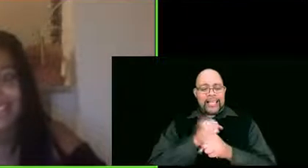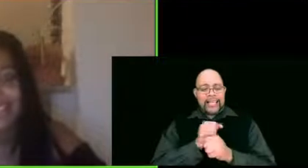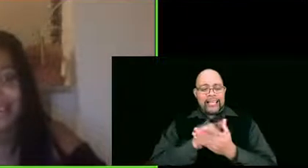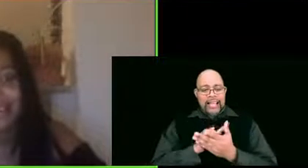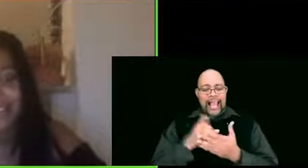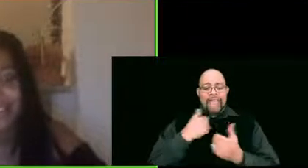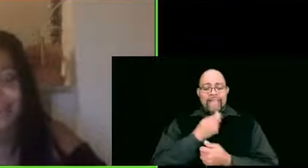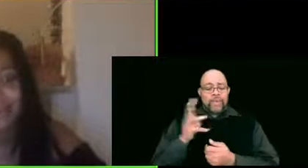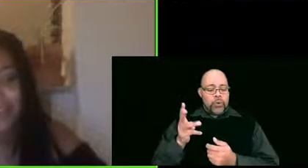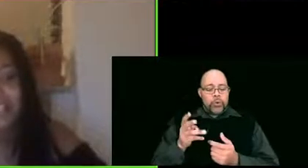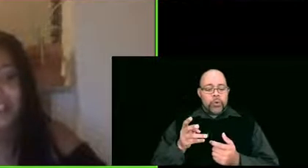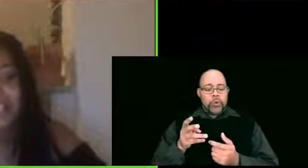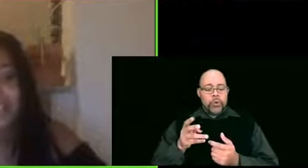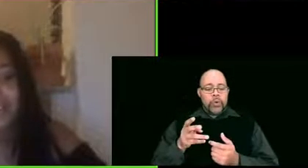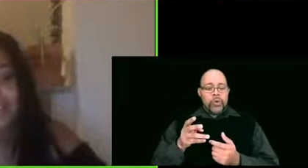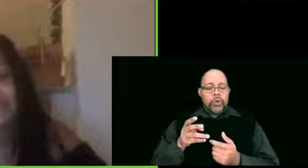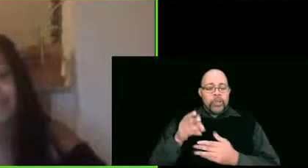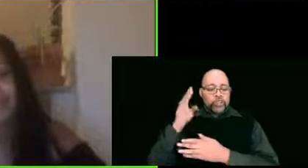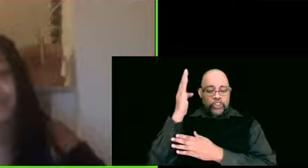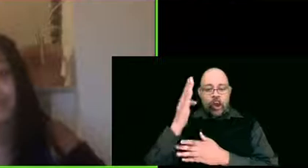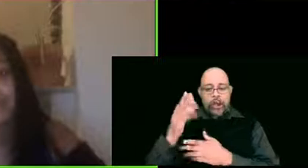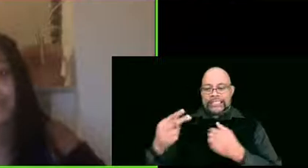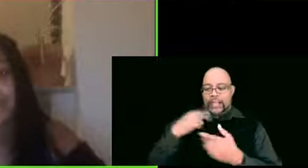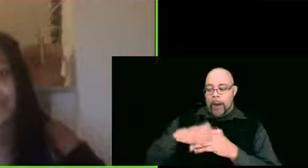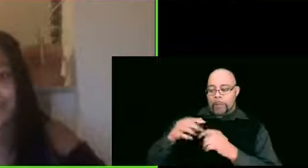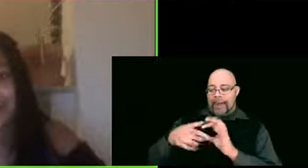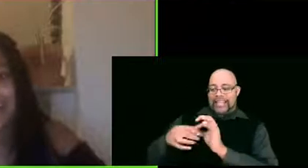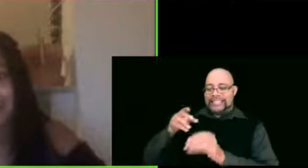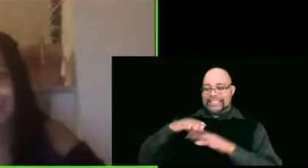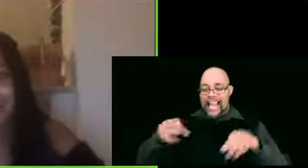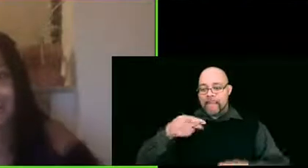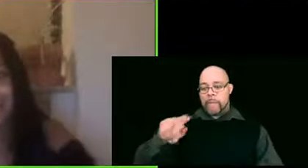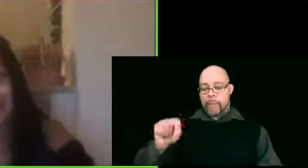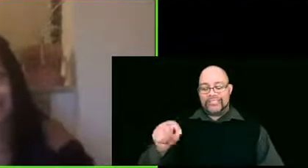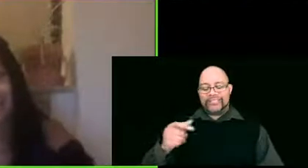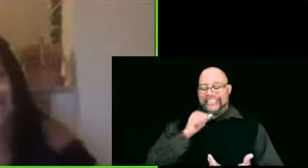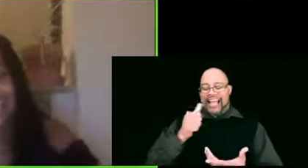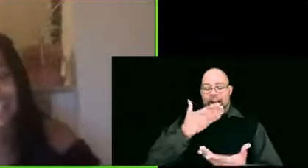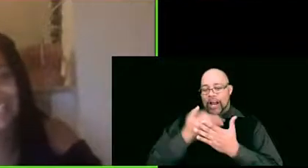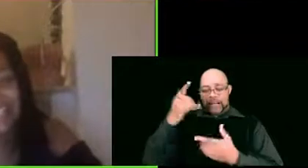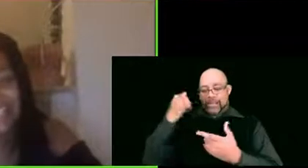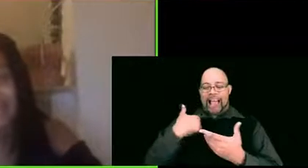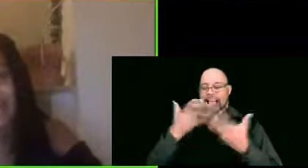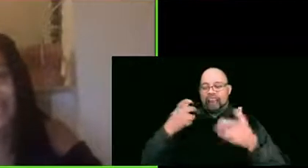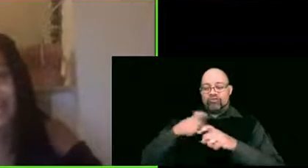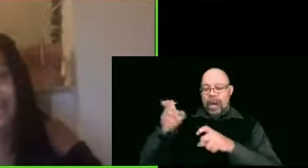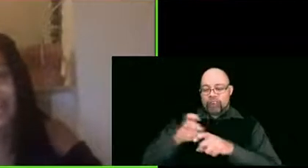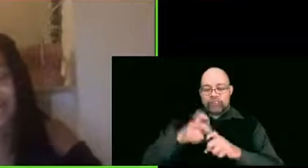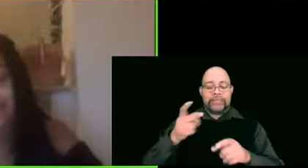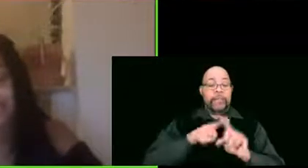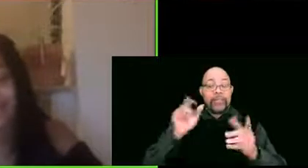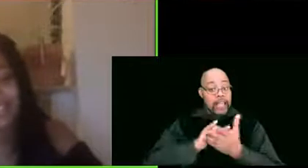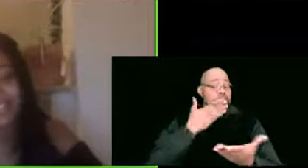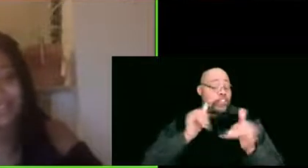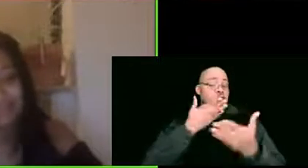super close. I had a couple nurse sharks stuck onto my dome port, which was not ideal, causing lots of scratches, but it was